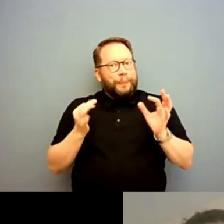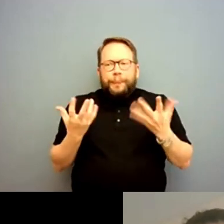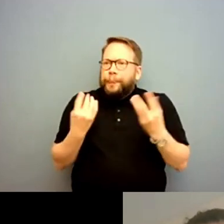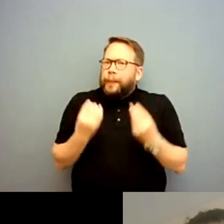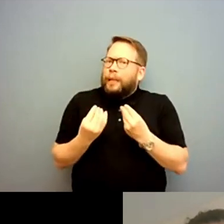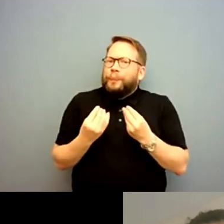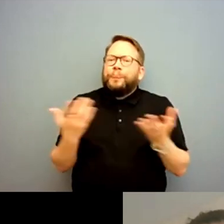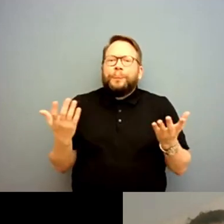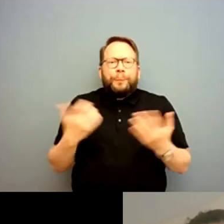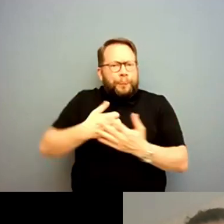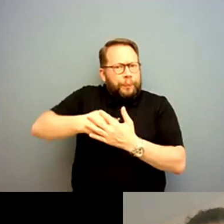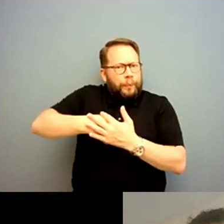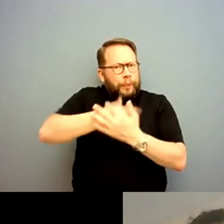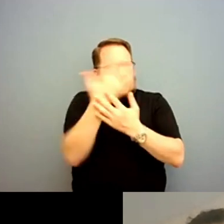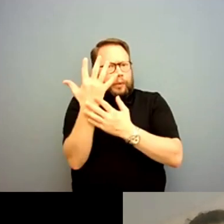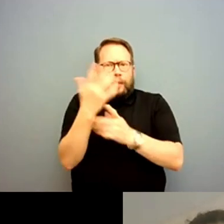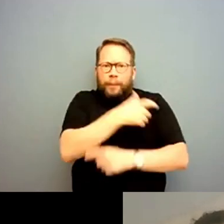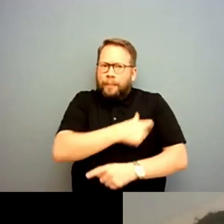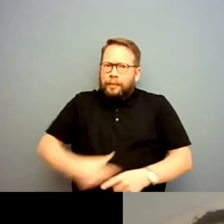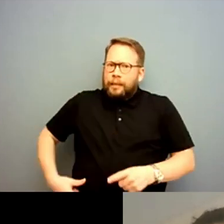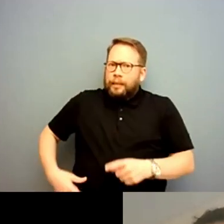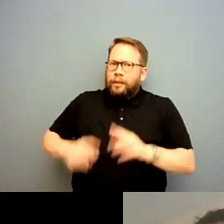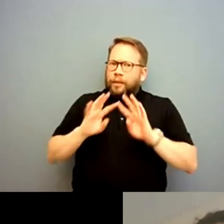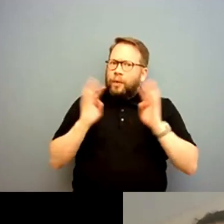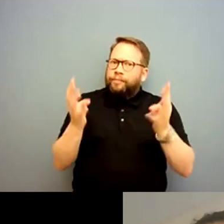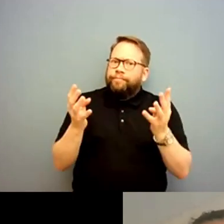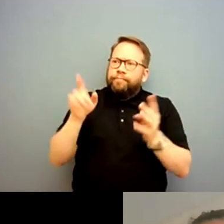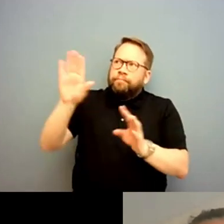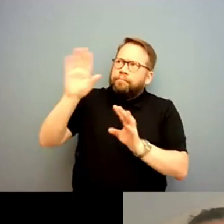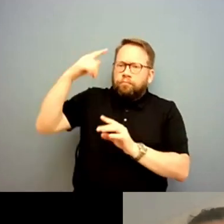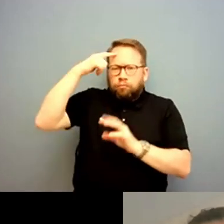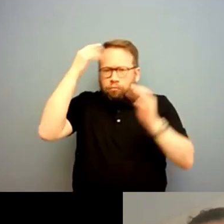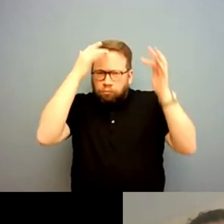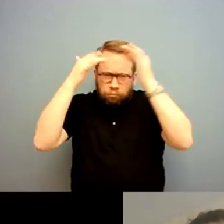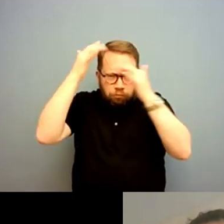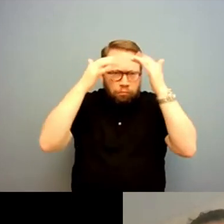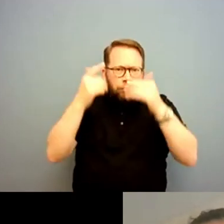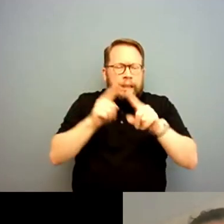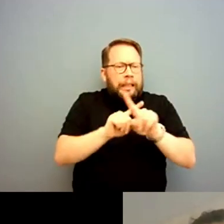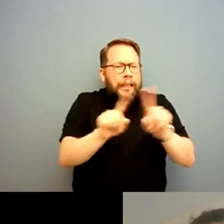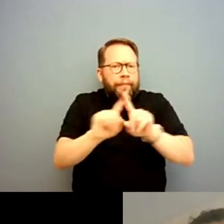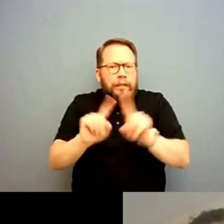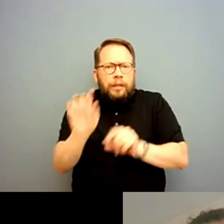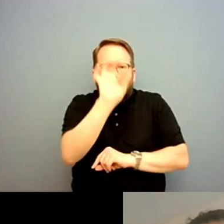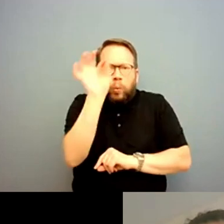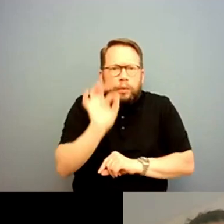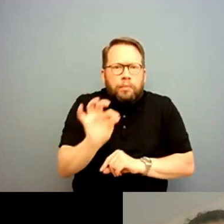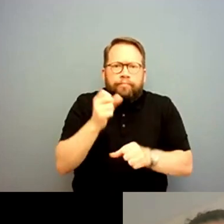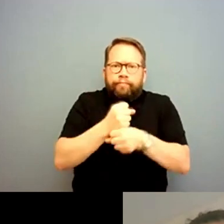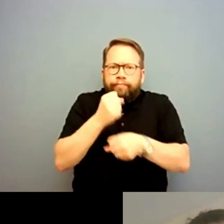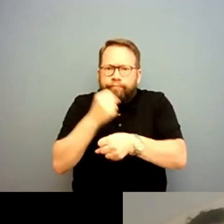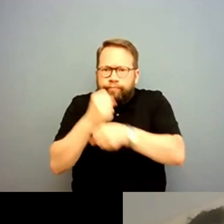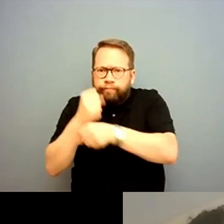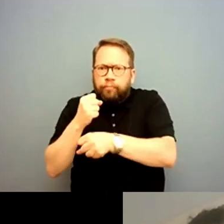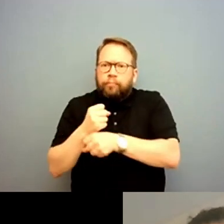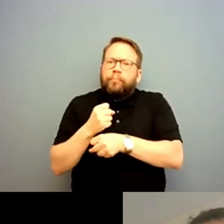are within the Nordic cooperation. And congratulations to the anniversary, the 50 years anniversary of the Nordic